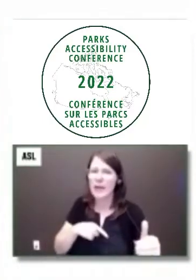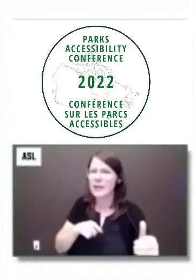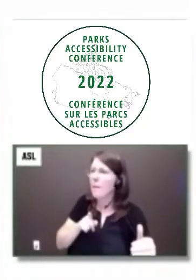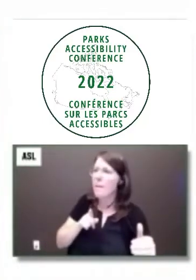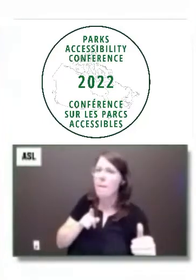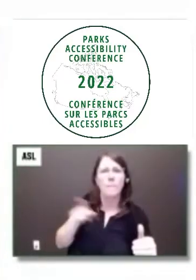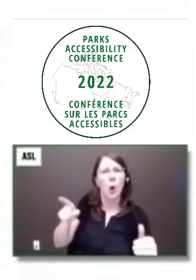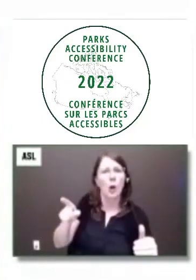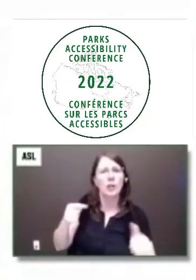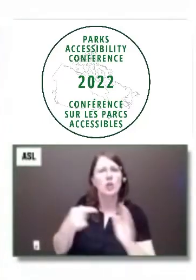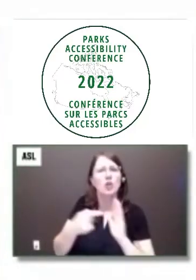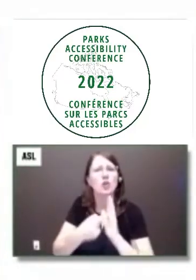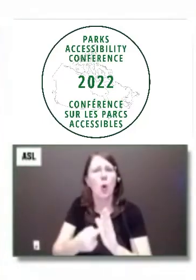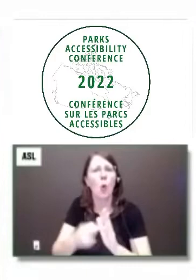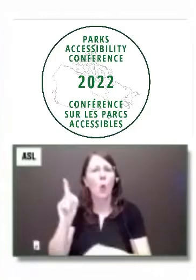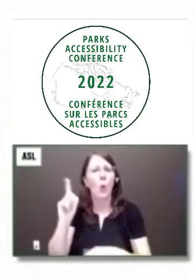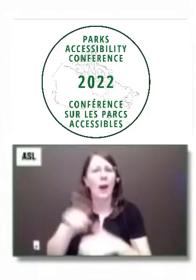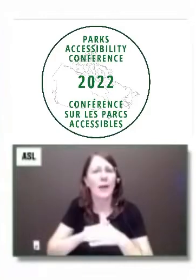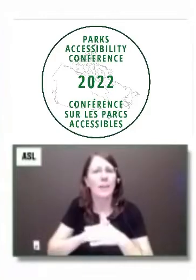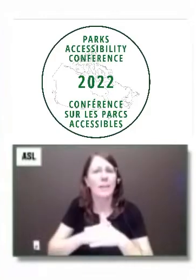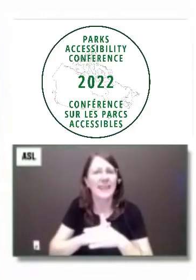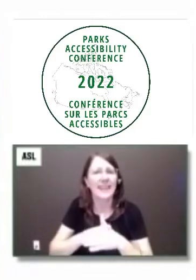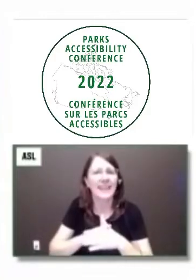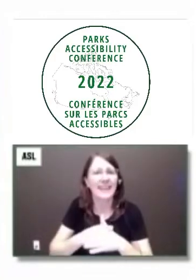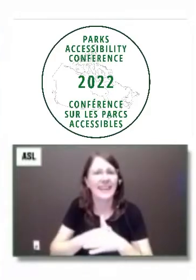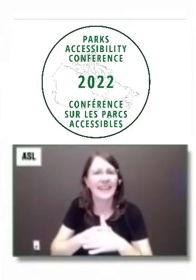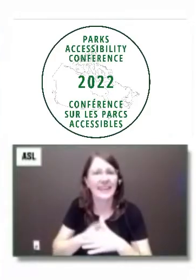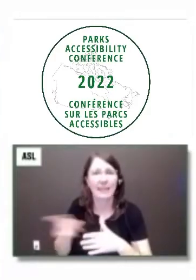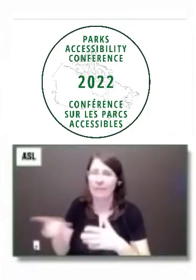more based on the sort of the windiness of those